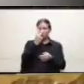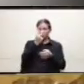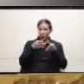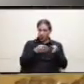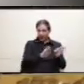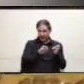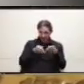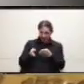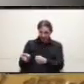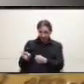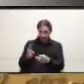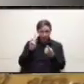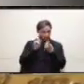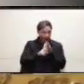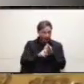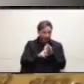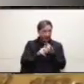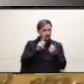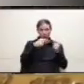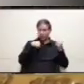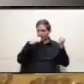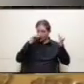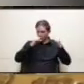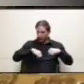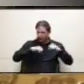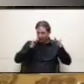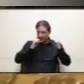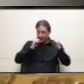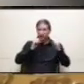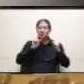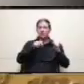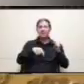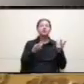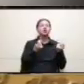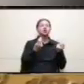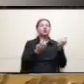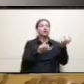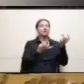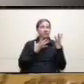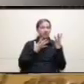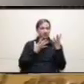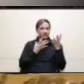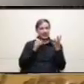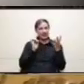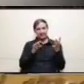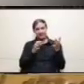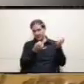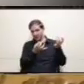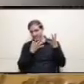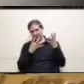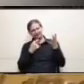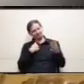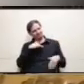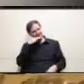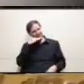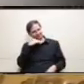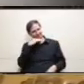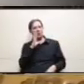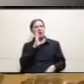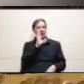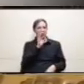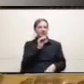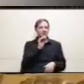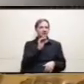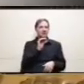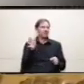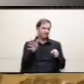issue. If you are disagreeing on the issue, give us new information. If we think the information is not adequate, we will then ask for a full